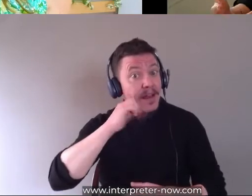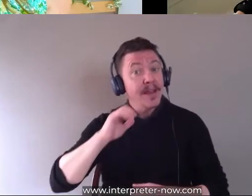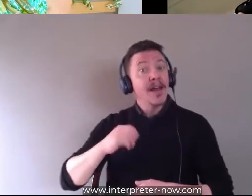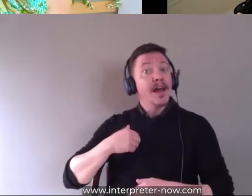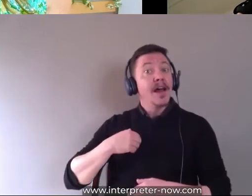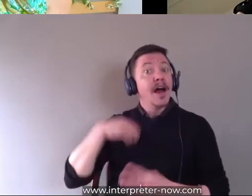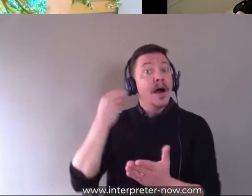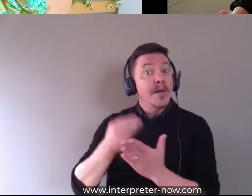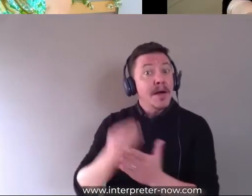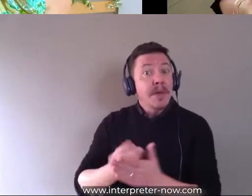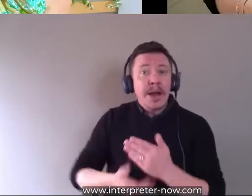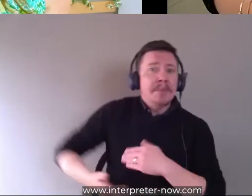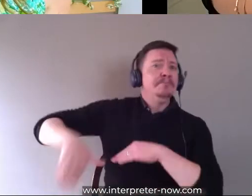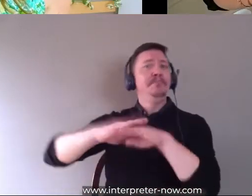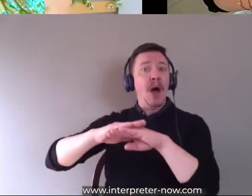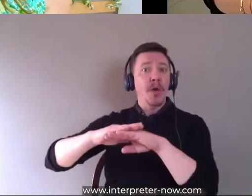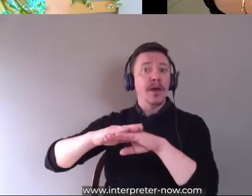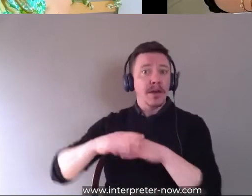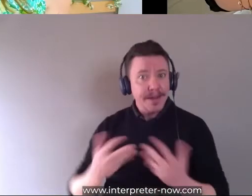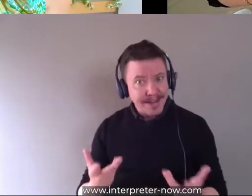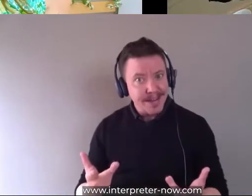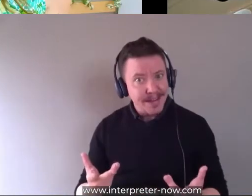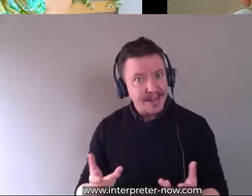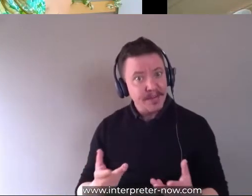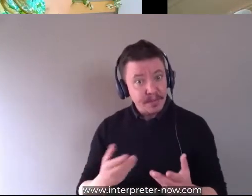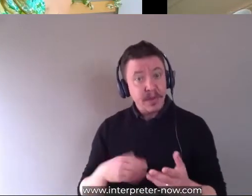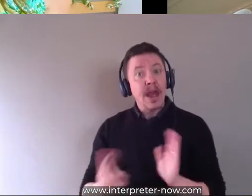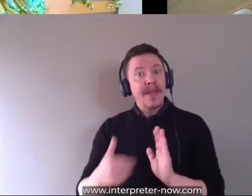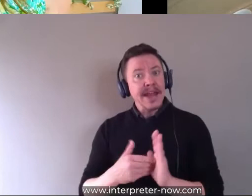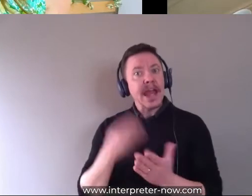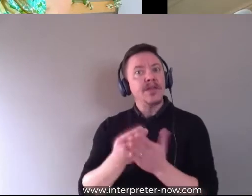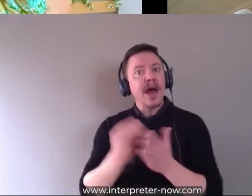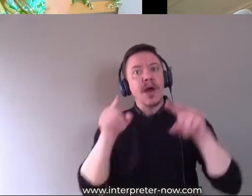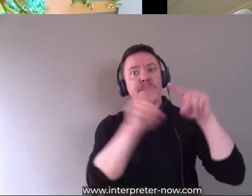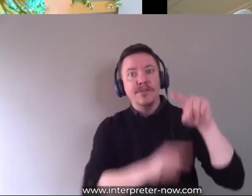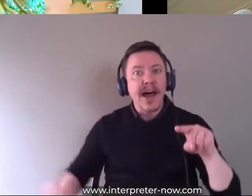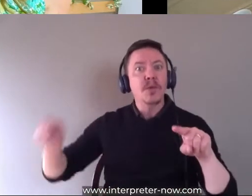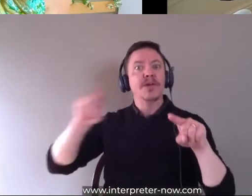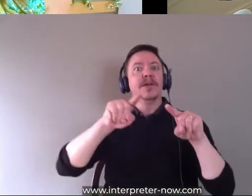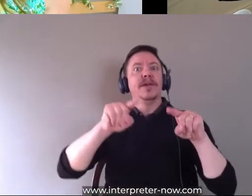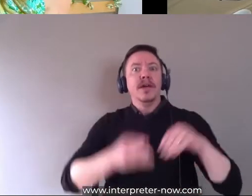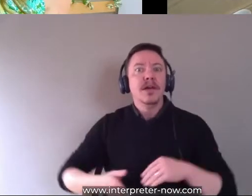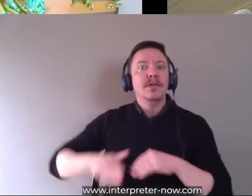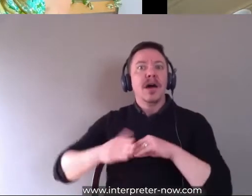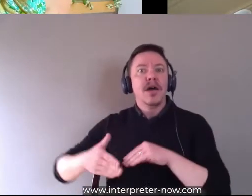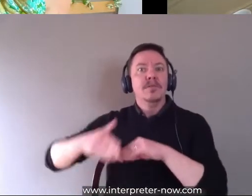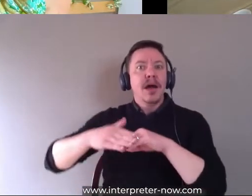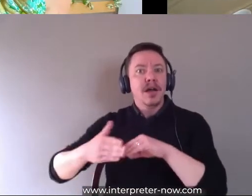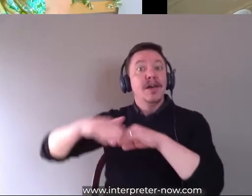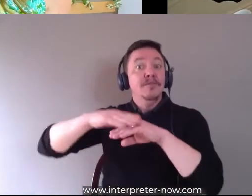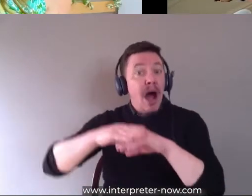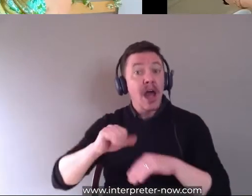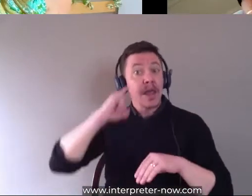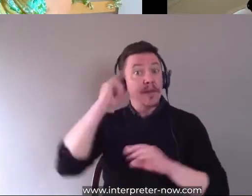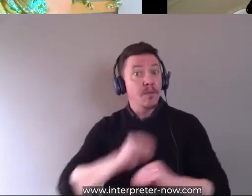make more money. Mm-hmm. And then that wealth flywheel goes back up, right? And so if you're thoughtful about it, and if you want to go a step